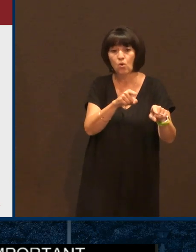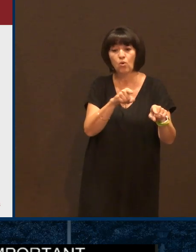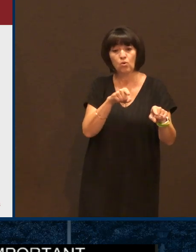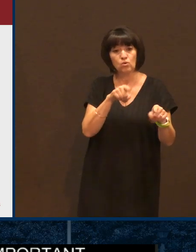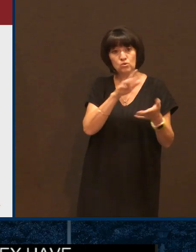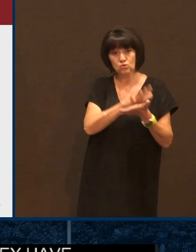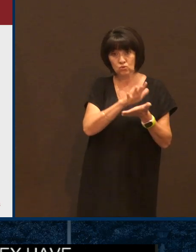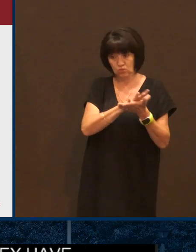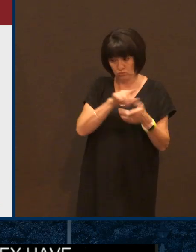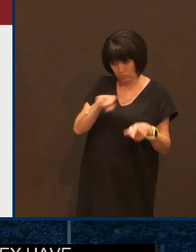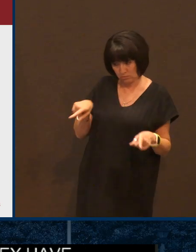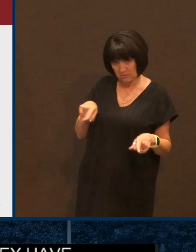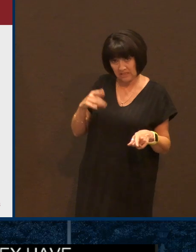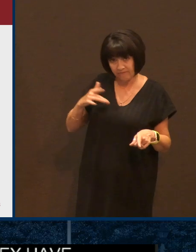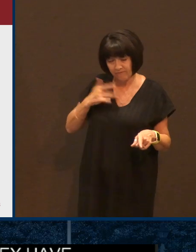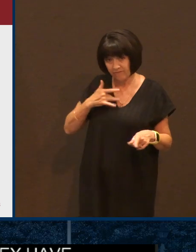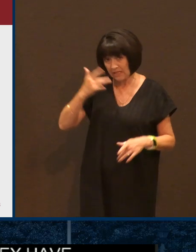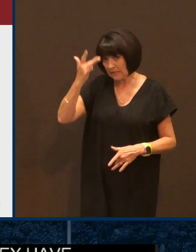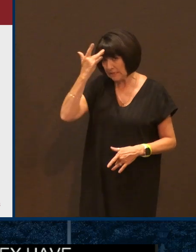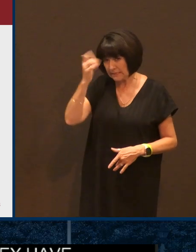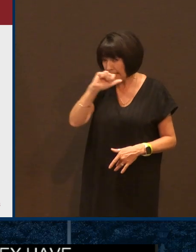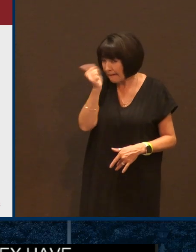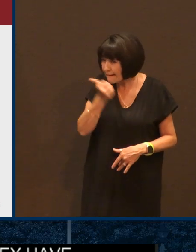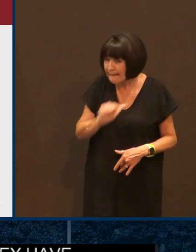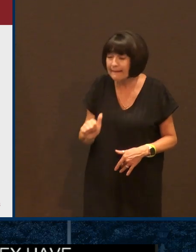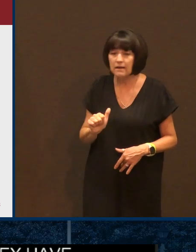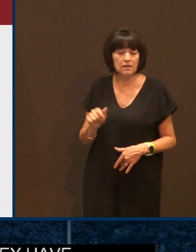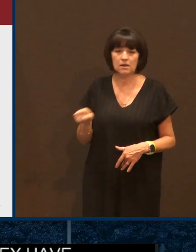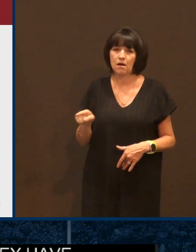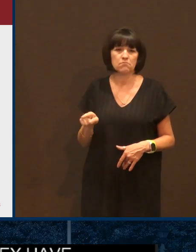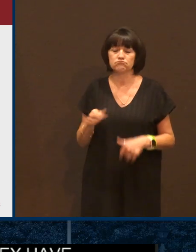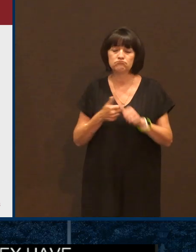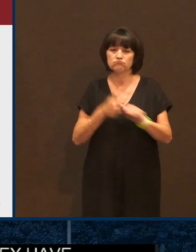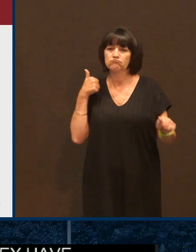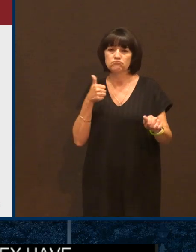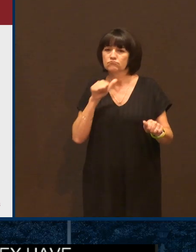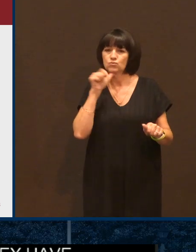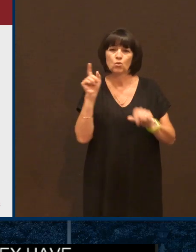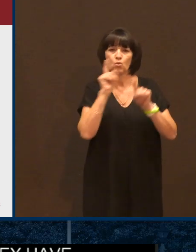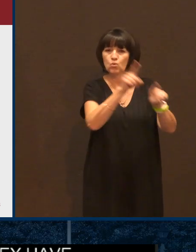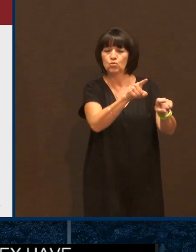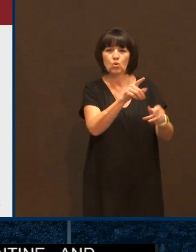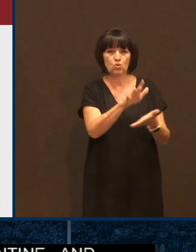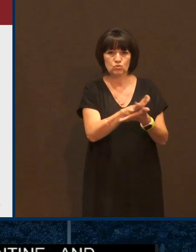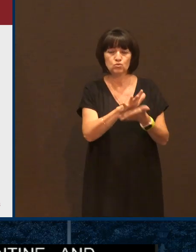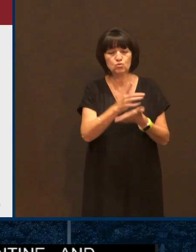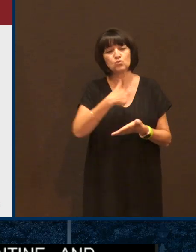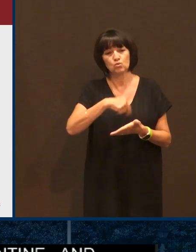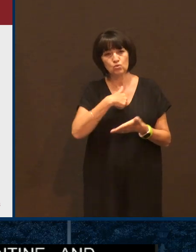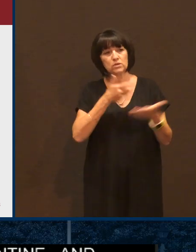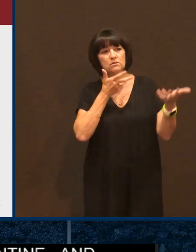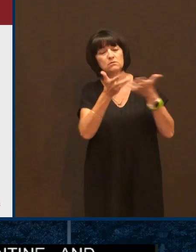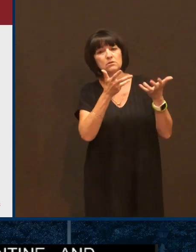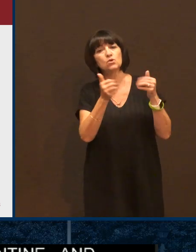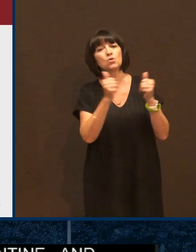be in isolation or quarantine. And so we're working with Department of Education on we have a tool